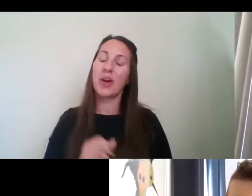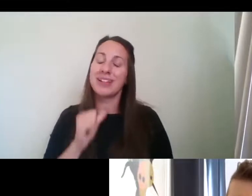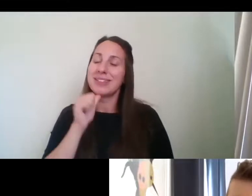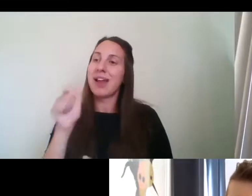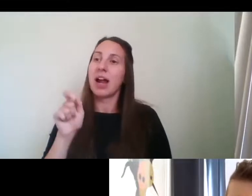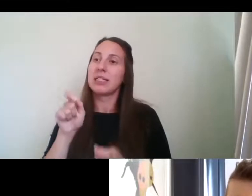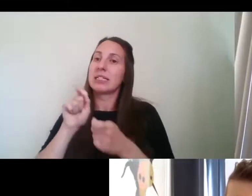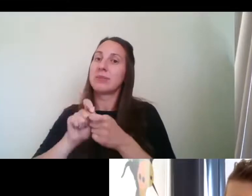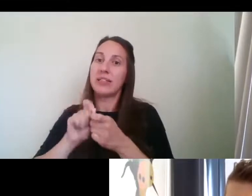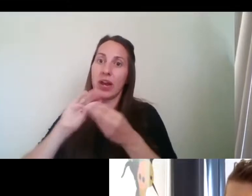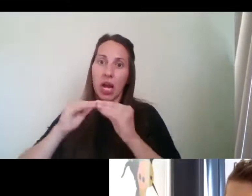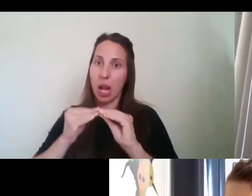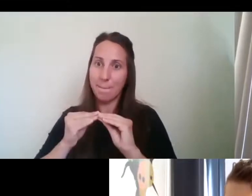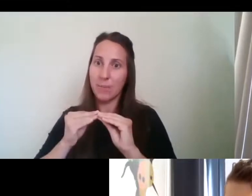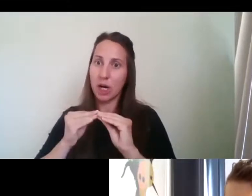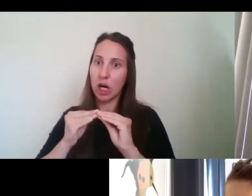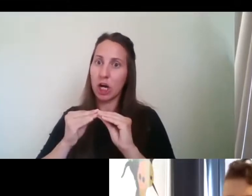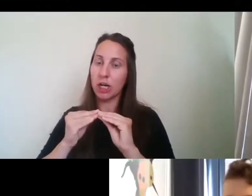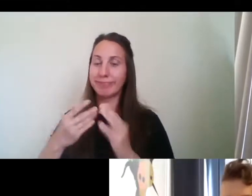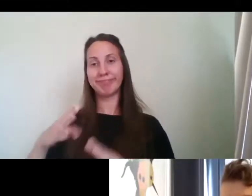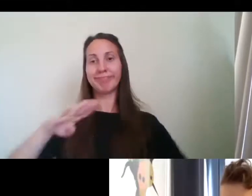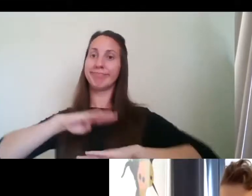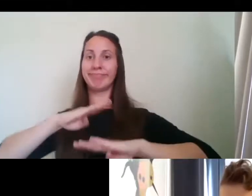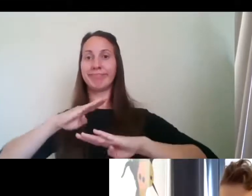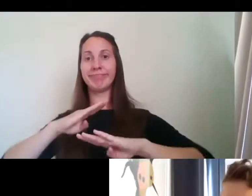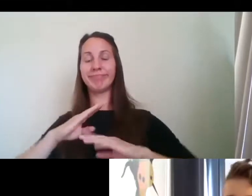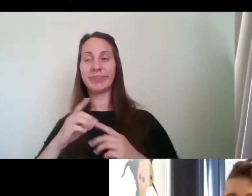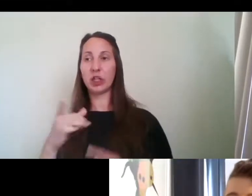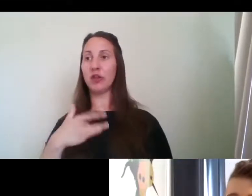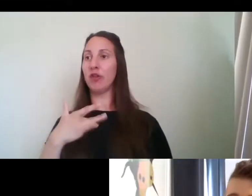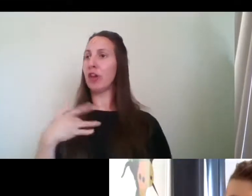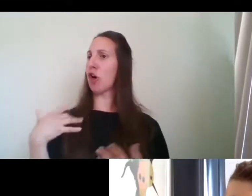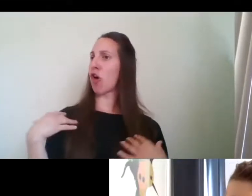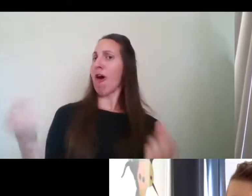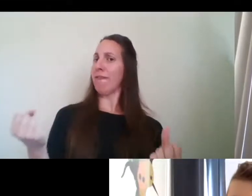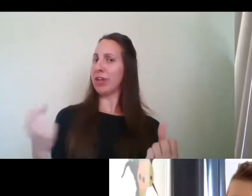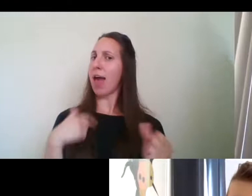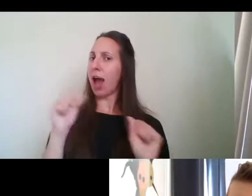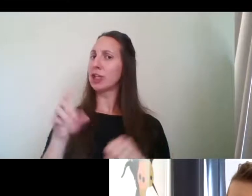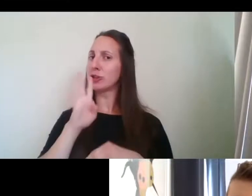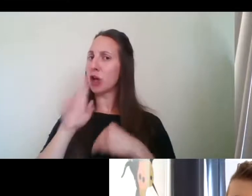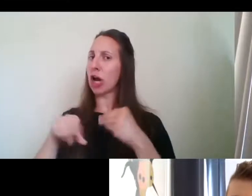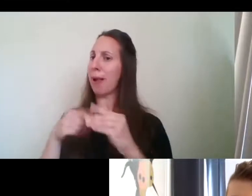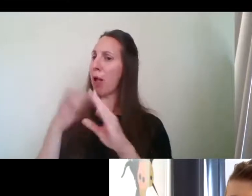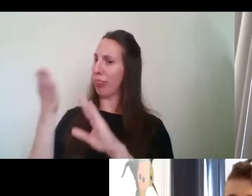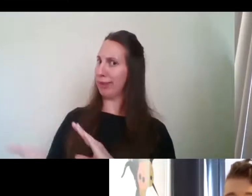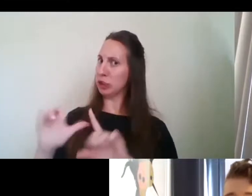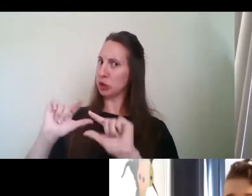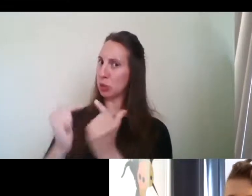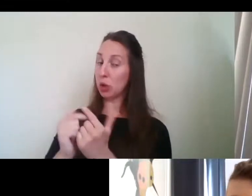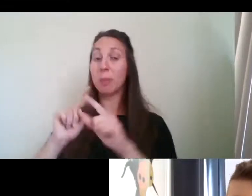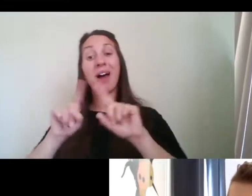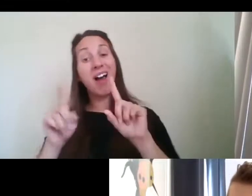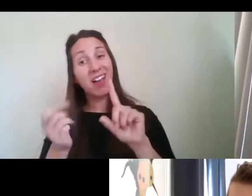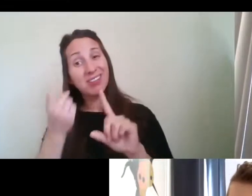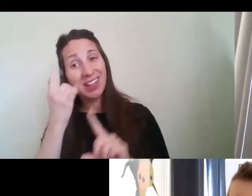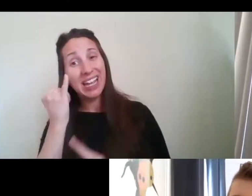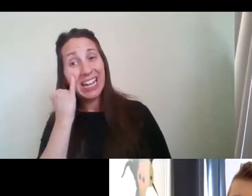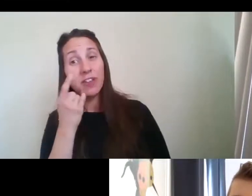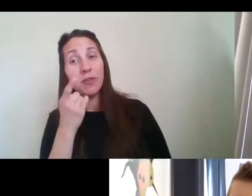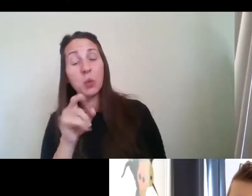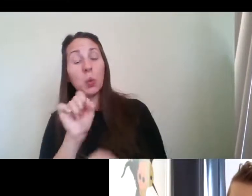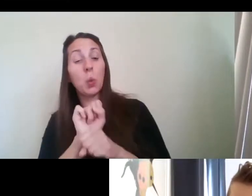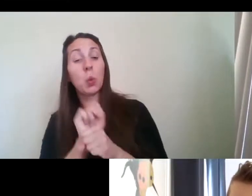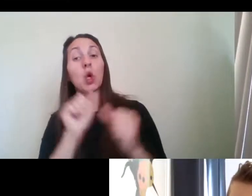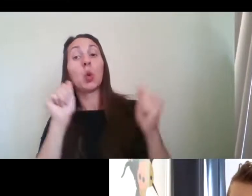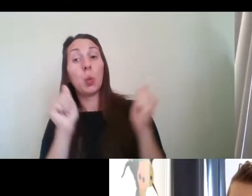feel really confident going out and telling a story about them. That said, if you are working with people from